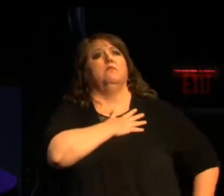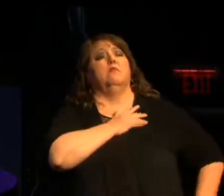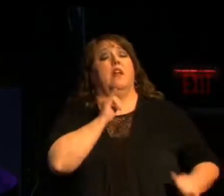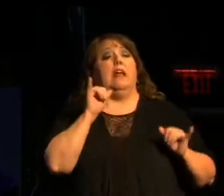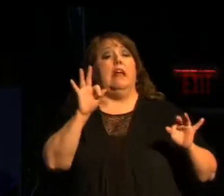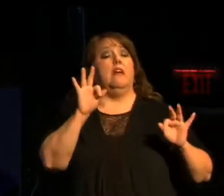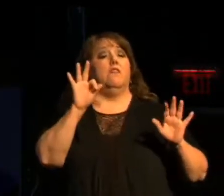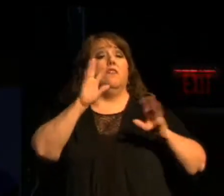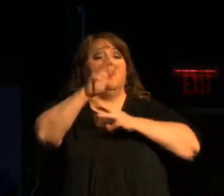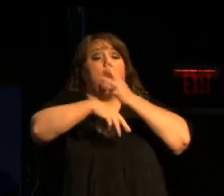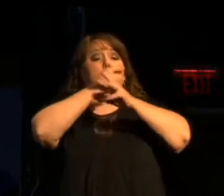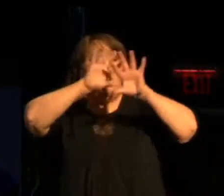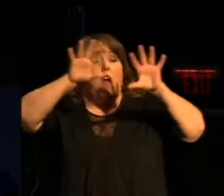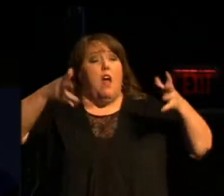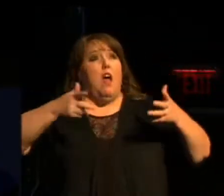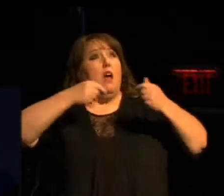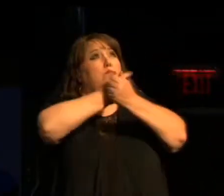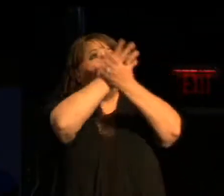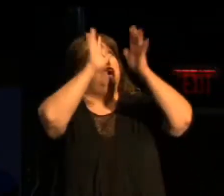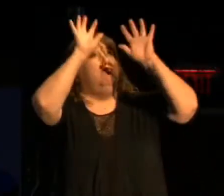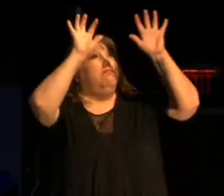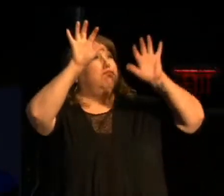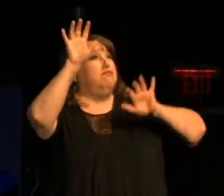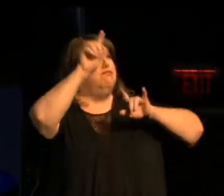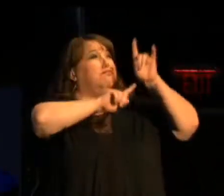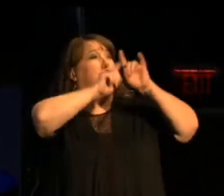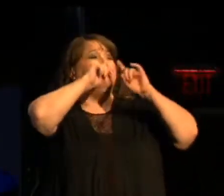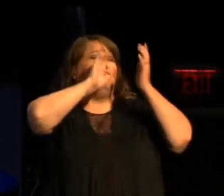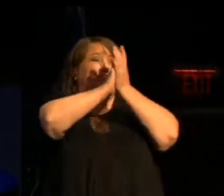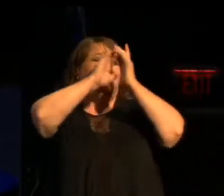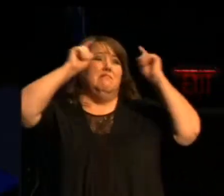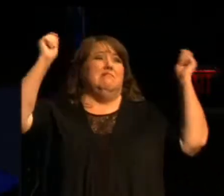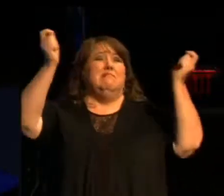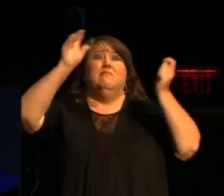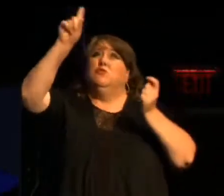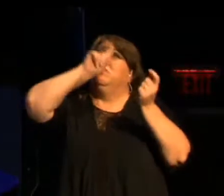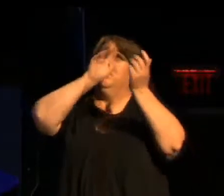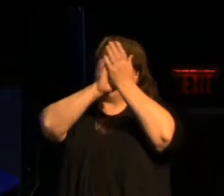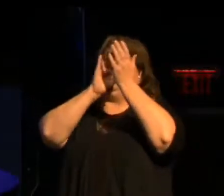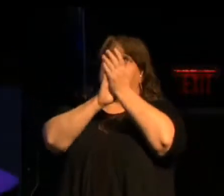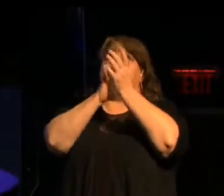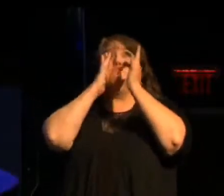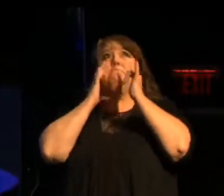grace. If creation sings your praises, so will I.